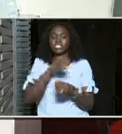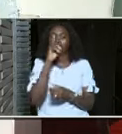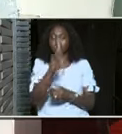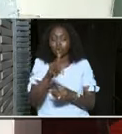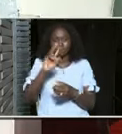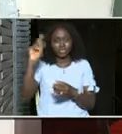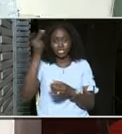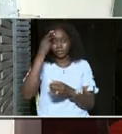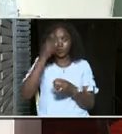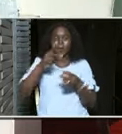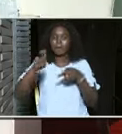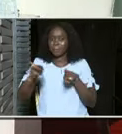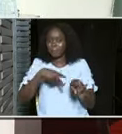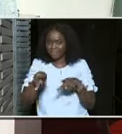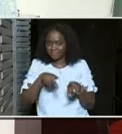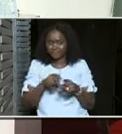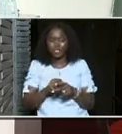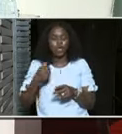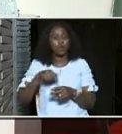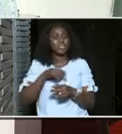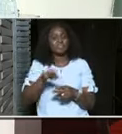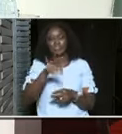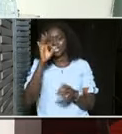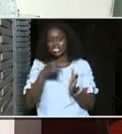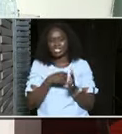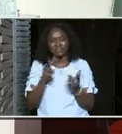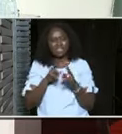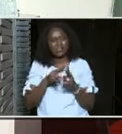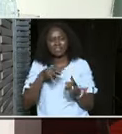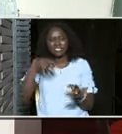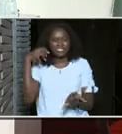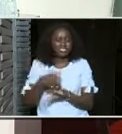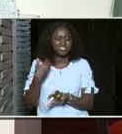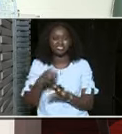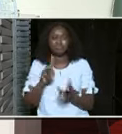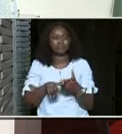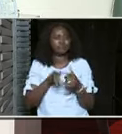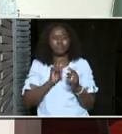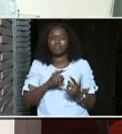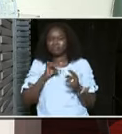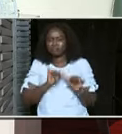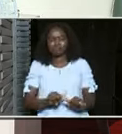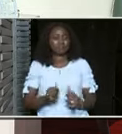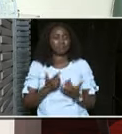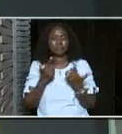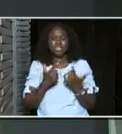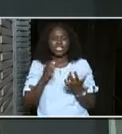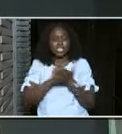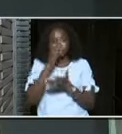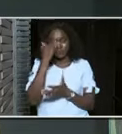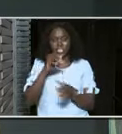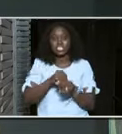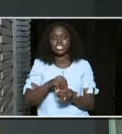party. And we found it very difficult to cohabit. And that was why in